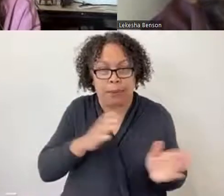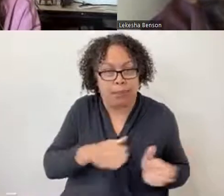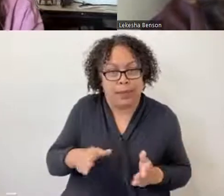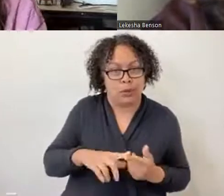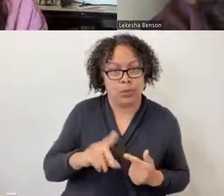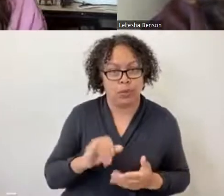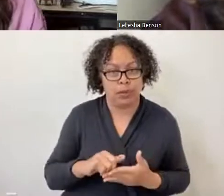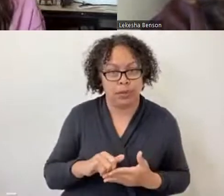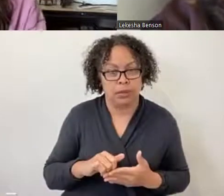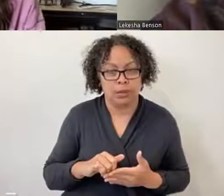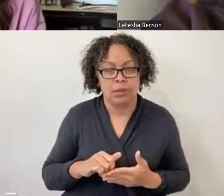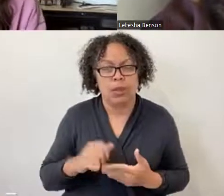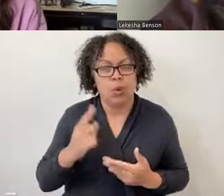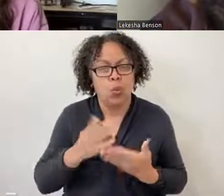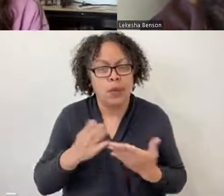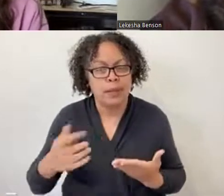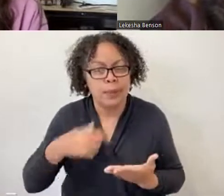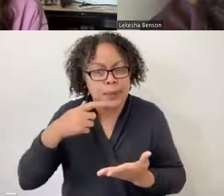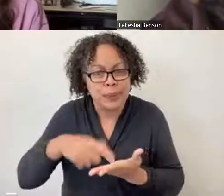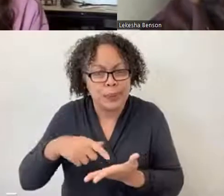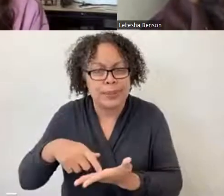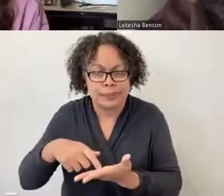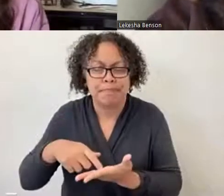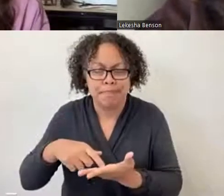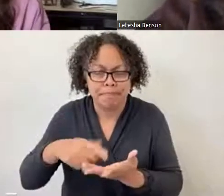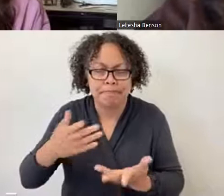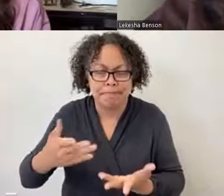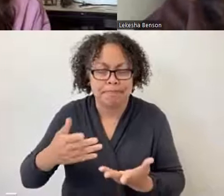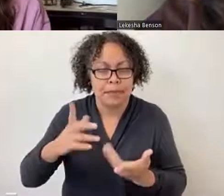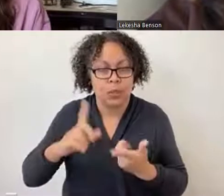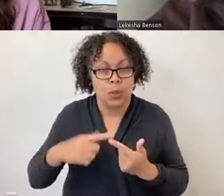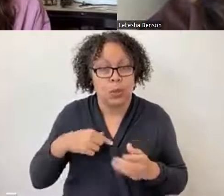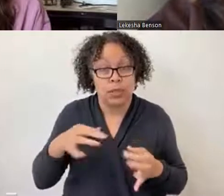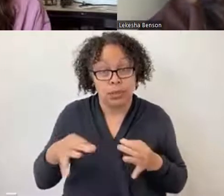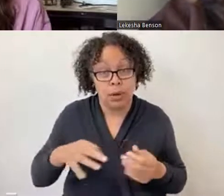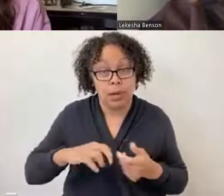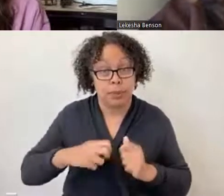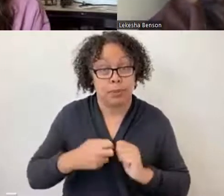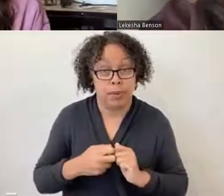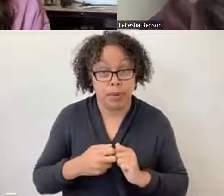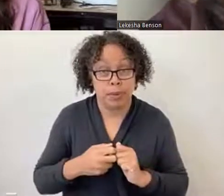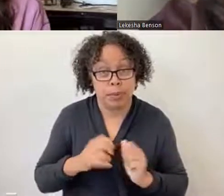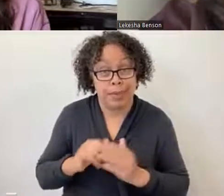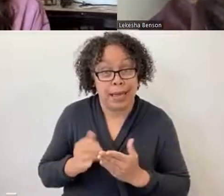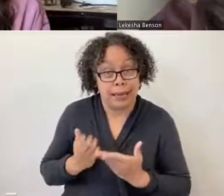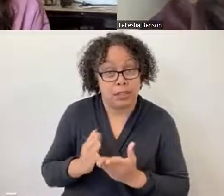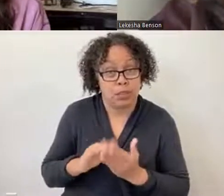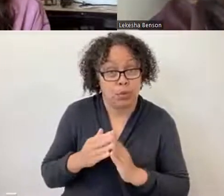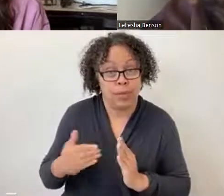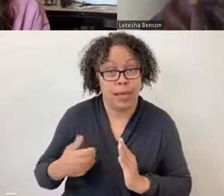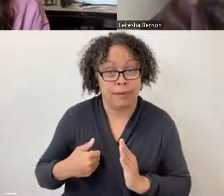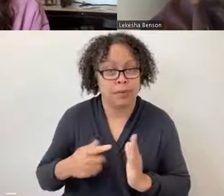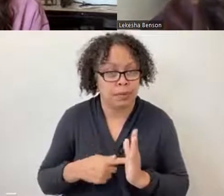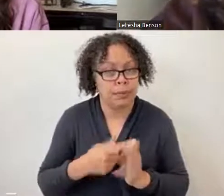things that many of us run into is even in describing a problem that exists in a community, you can do a kind of